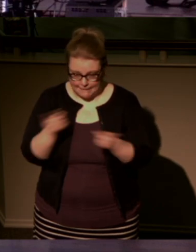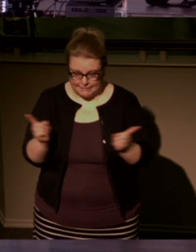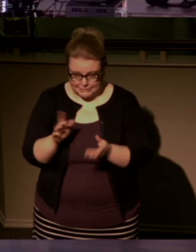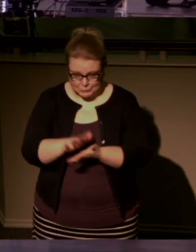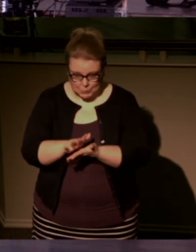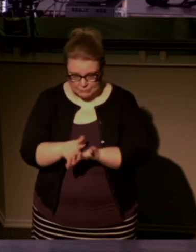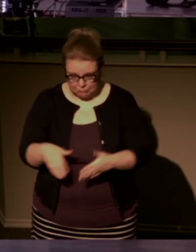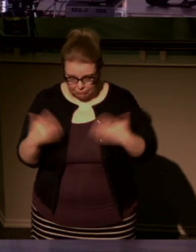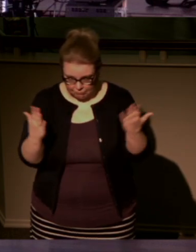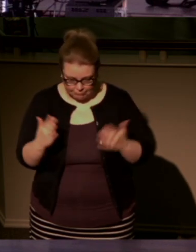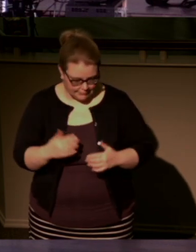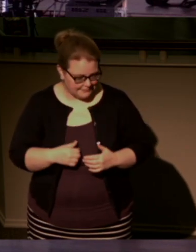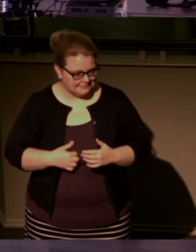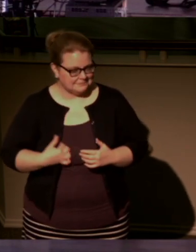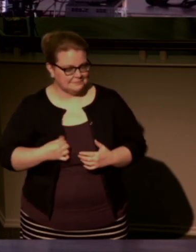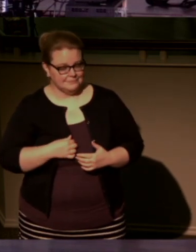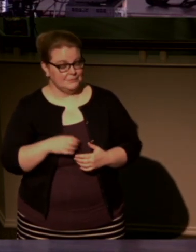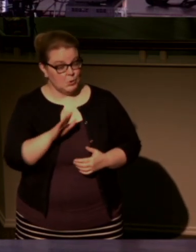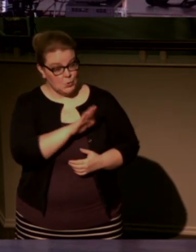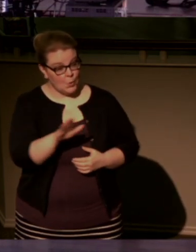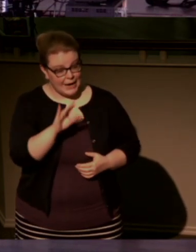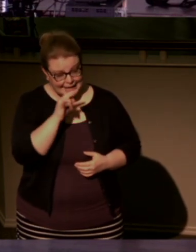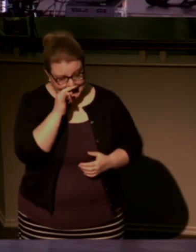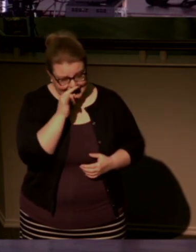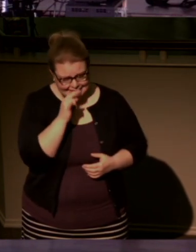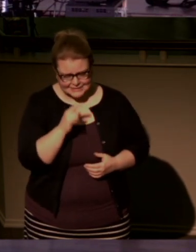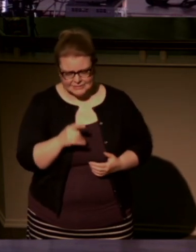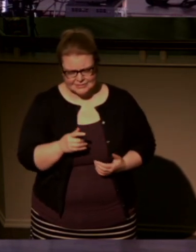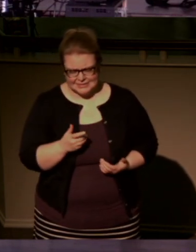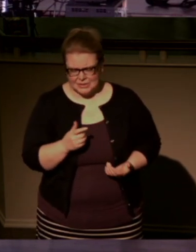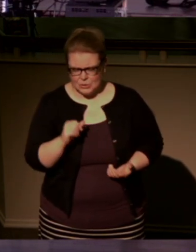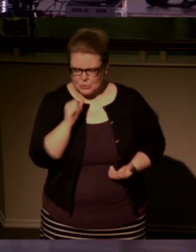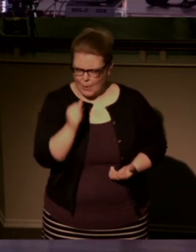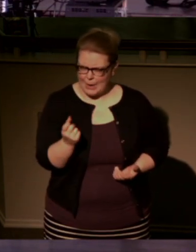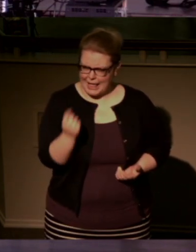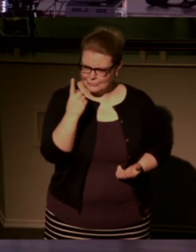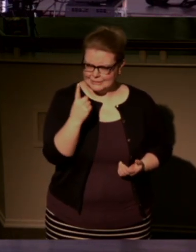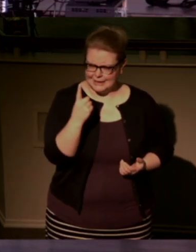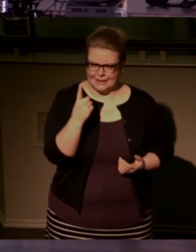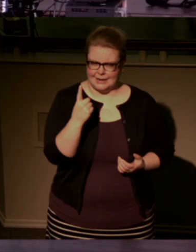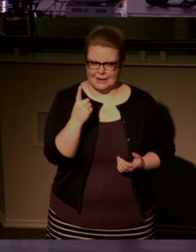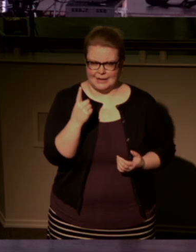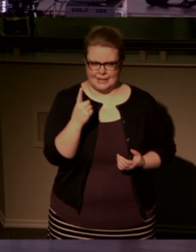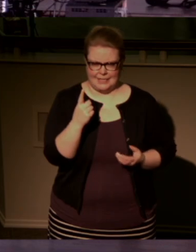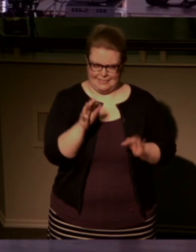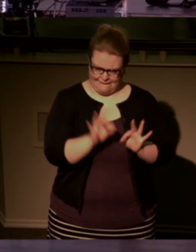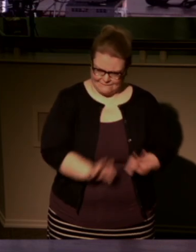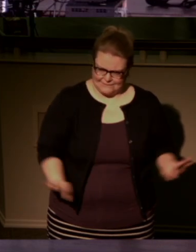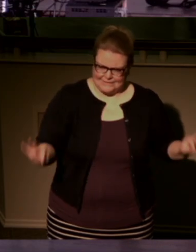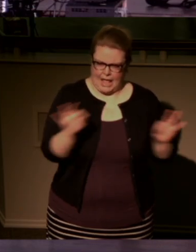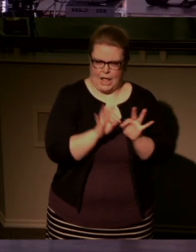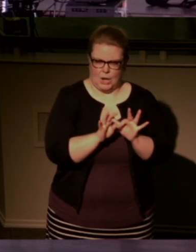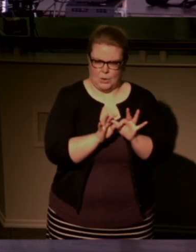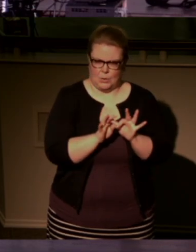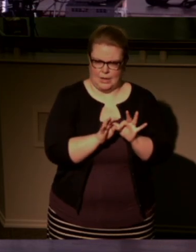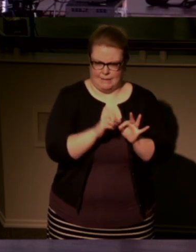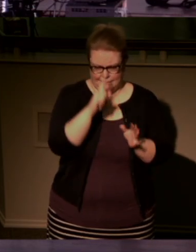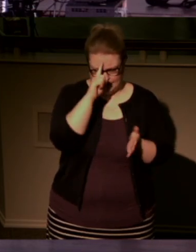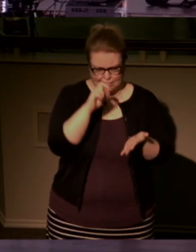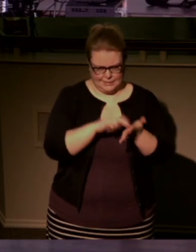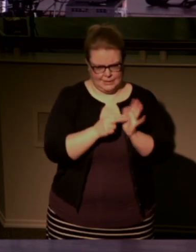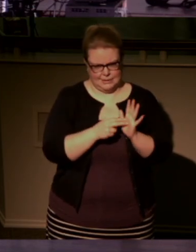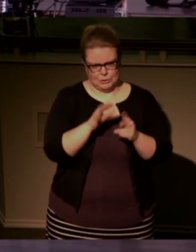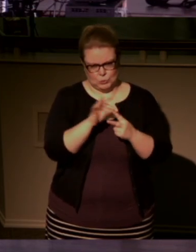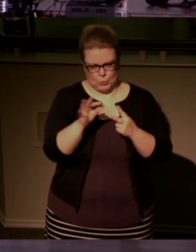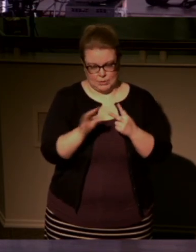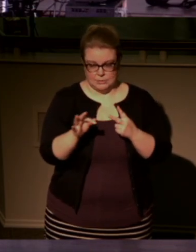kids. Your kids don't necessarily understand the value of what you're doing for them, and so you put them in